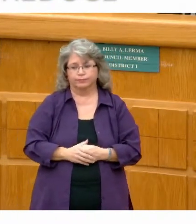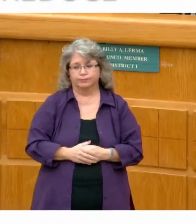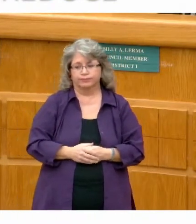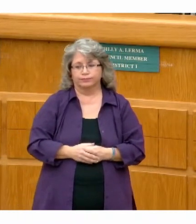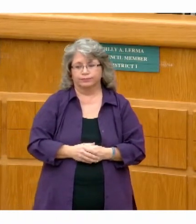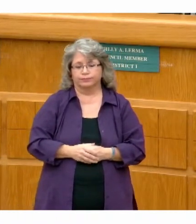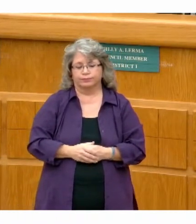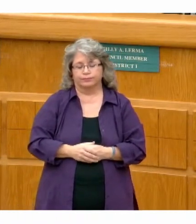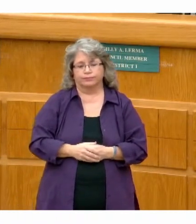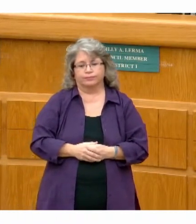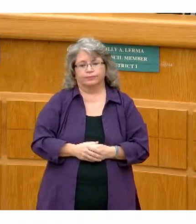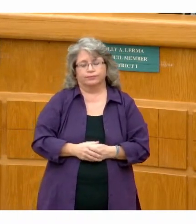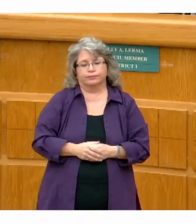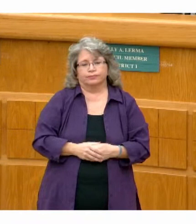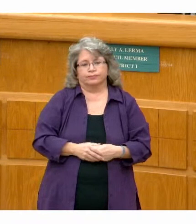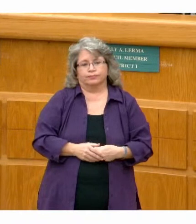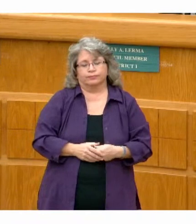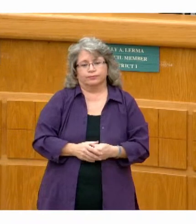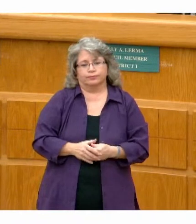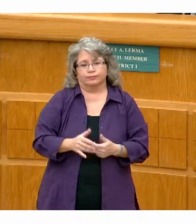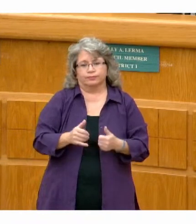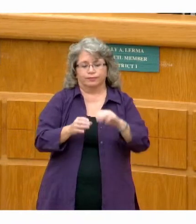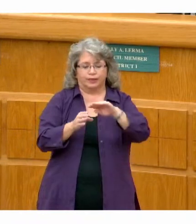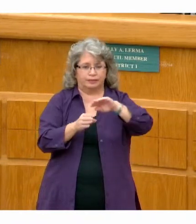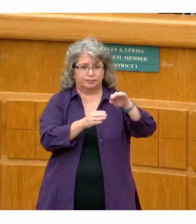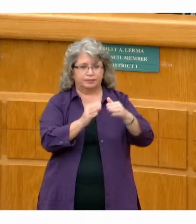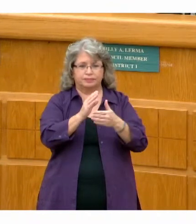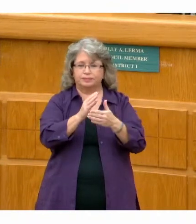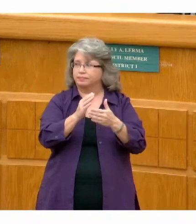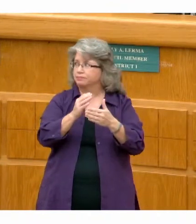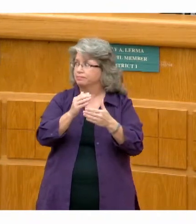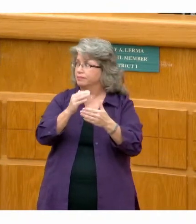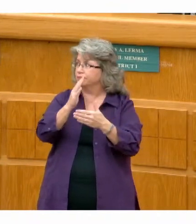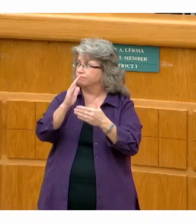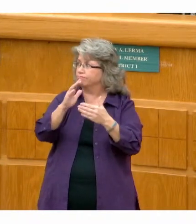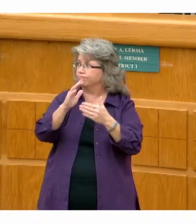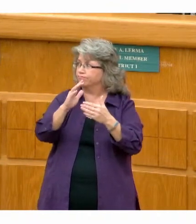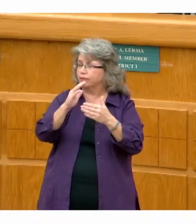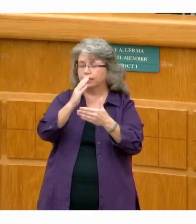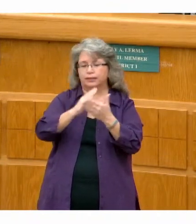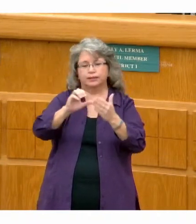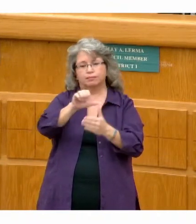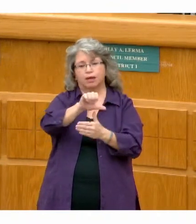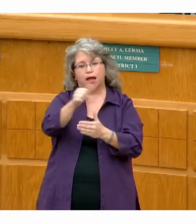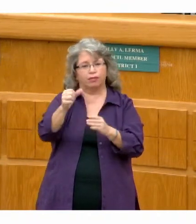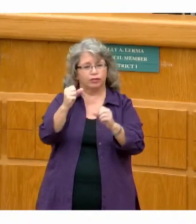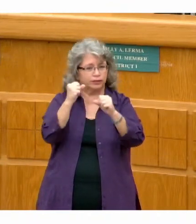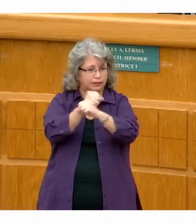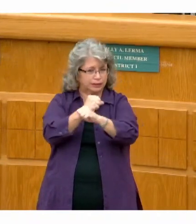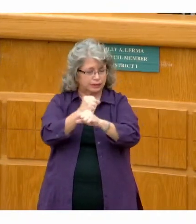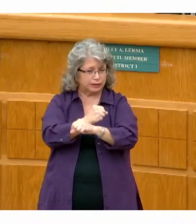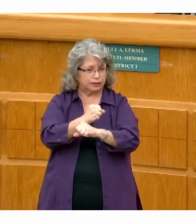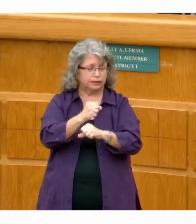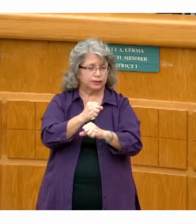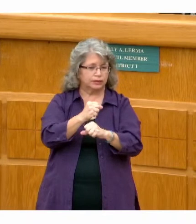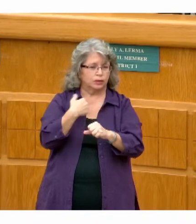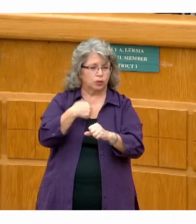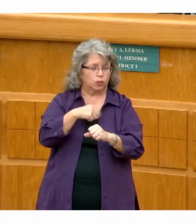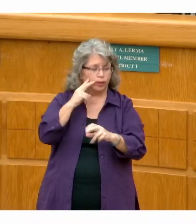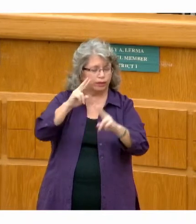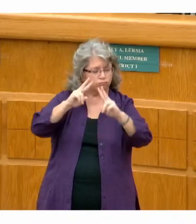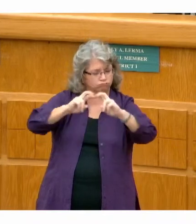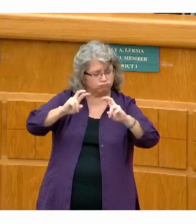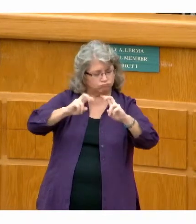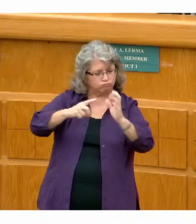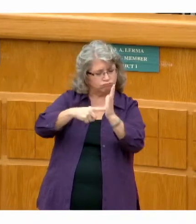Okay, going on to some other statistics. One number that we've looked at now and again is